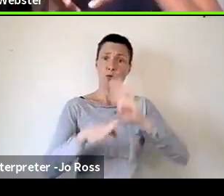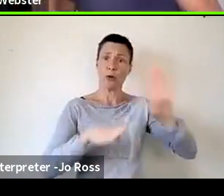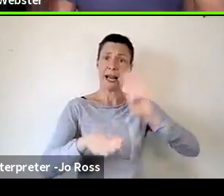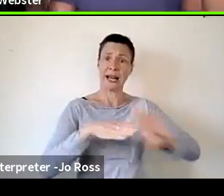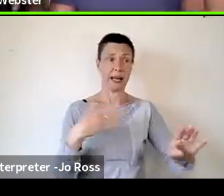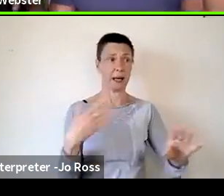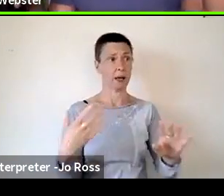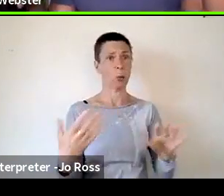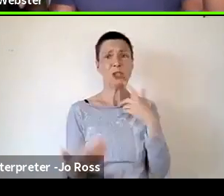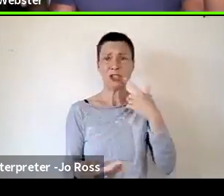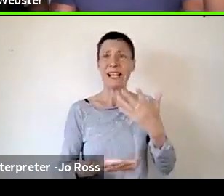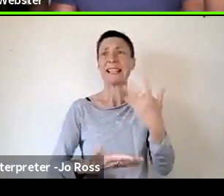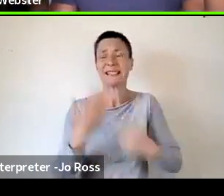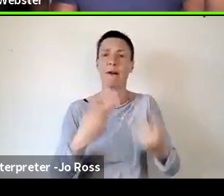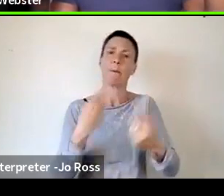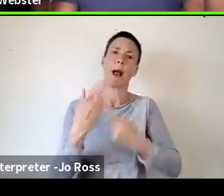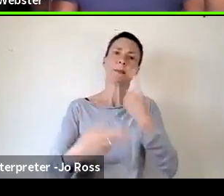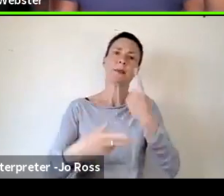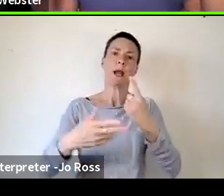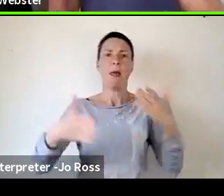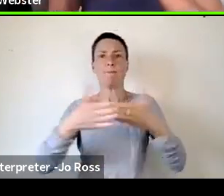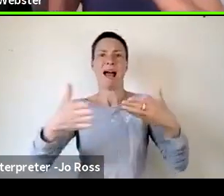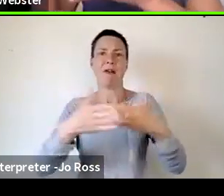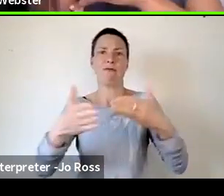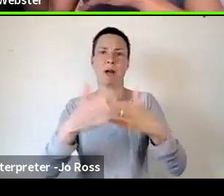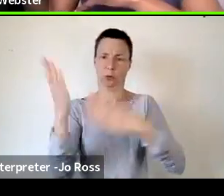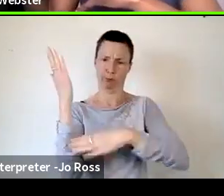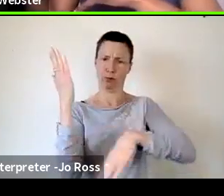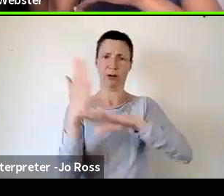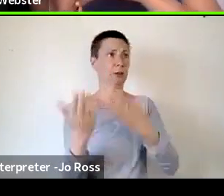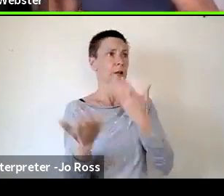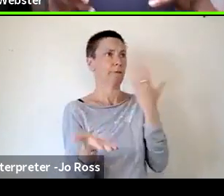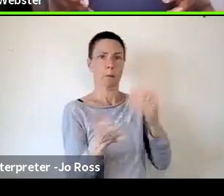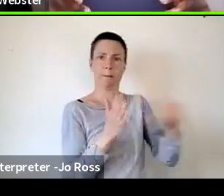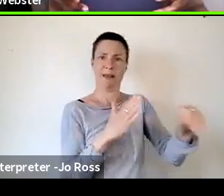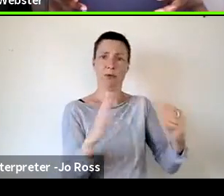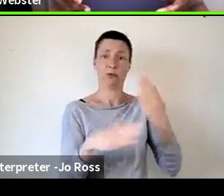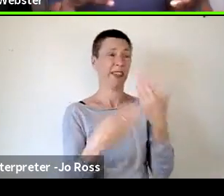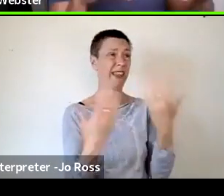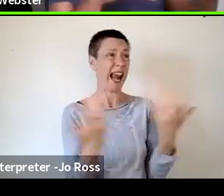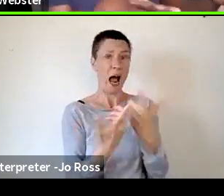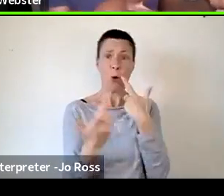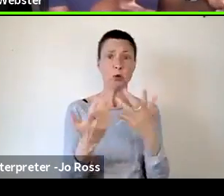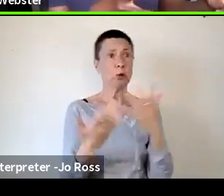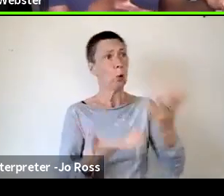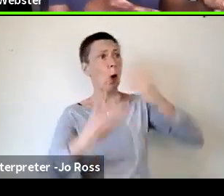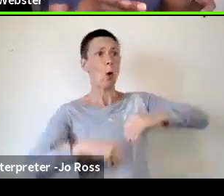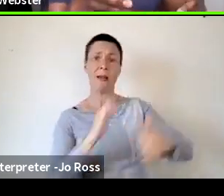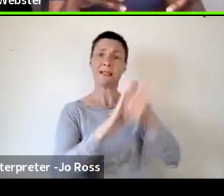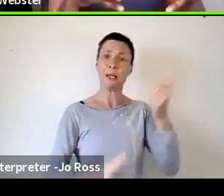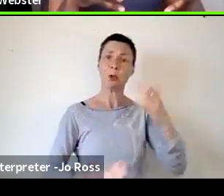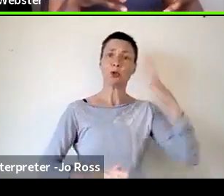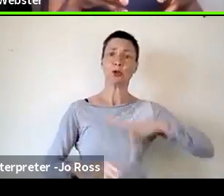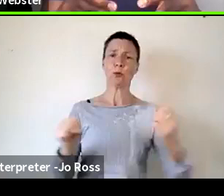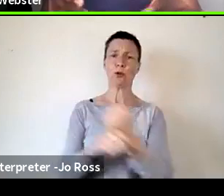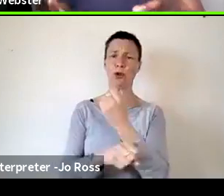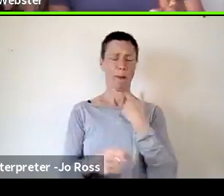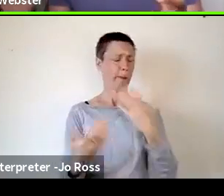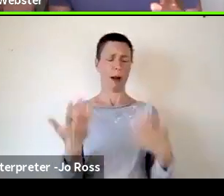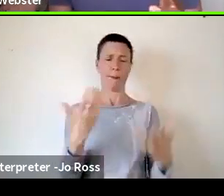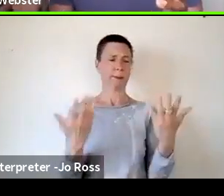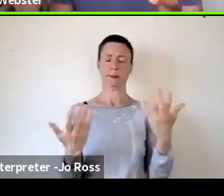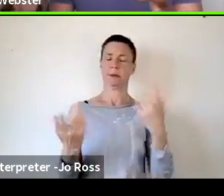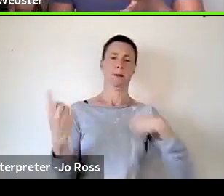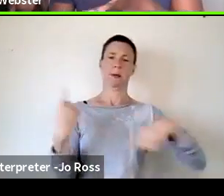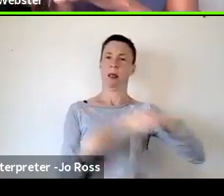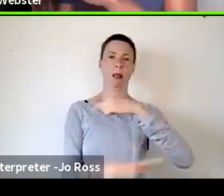which in itself is another barrier to progression, then you don't get to move up, or you don't get the skills that you need to do the job. And I think, you know,